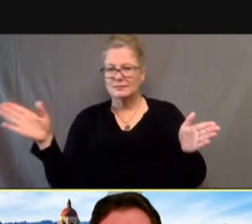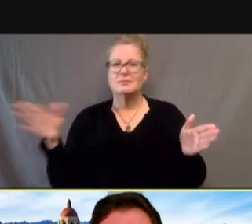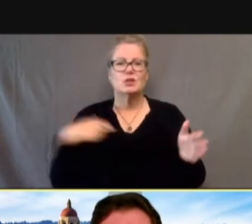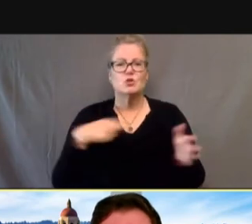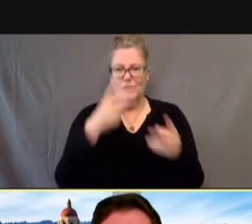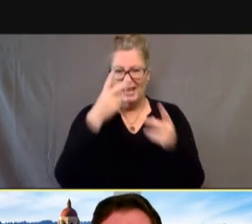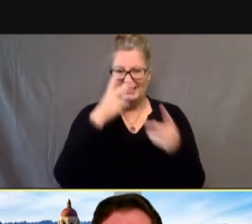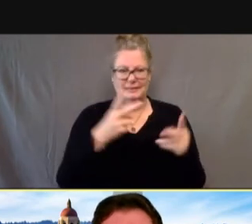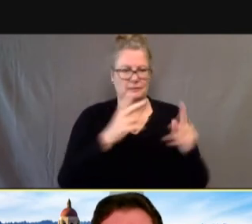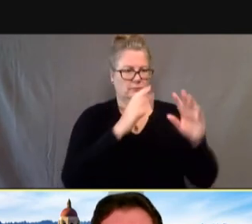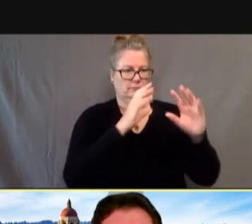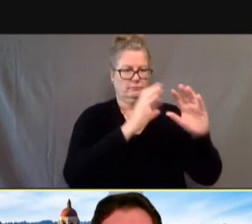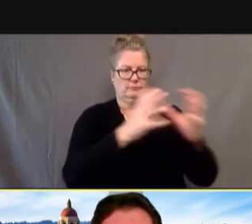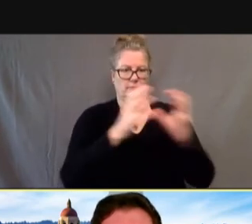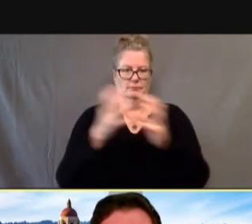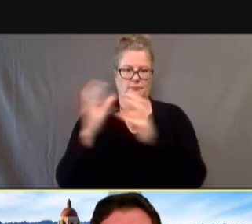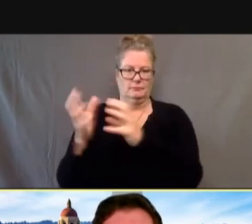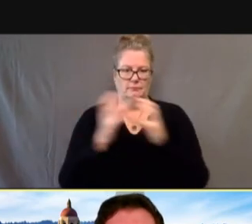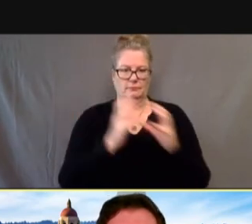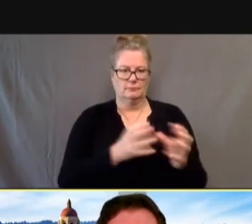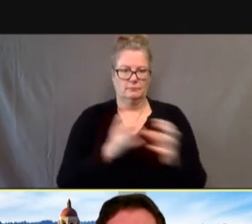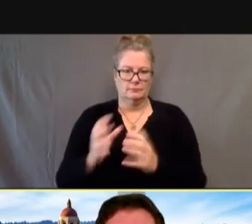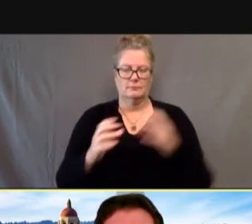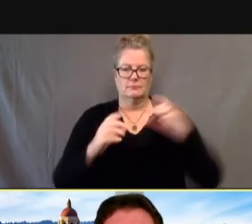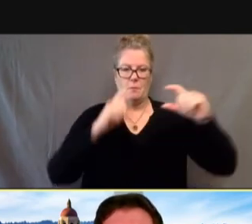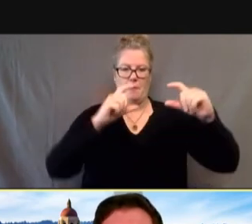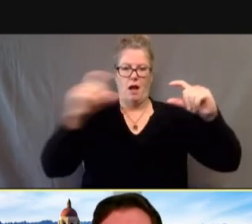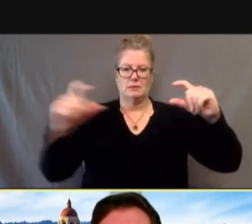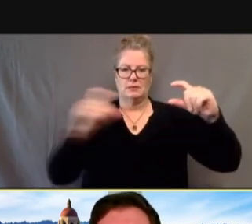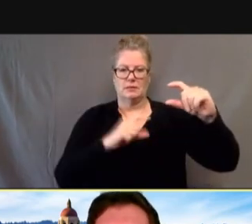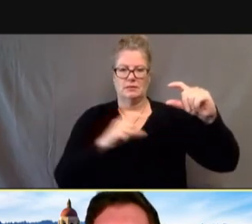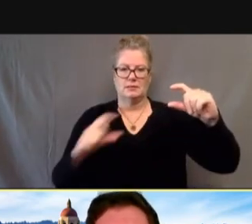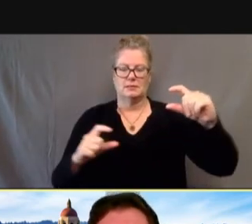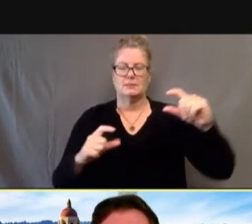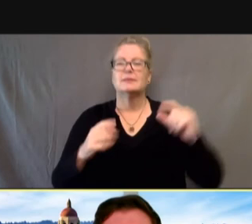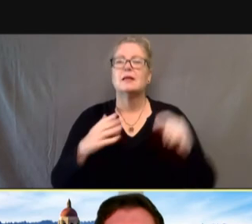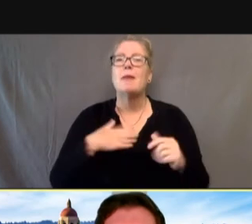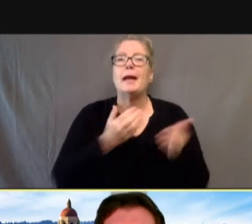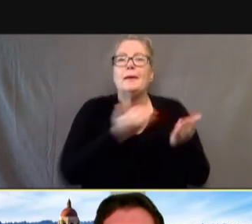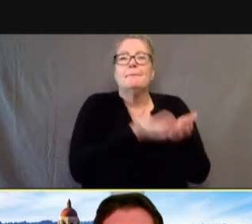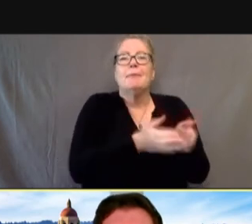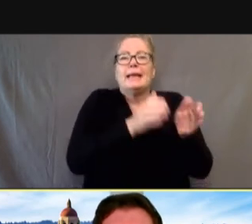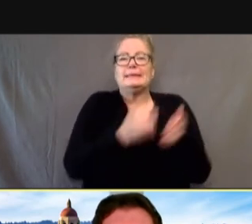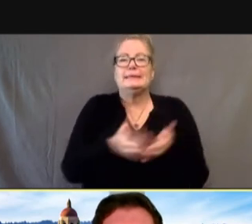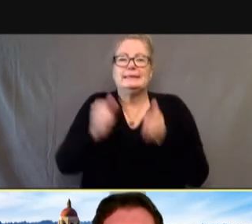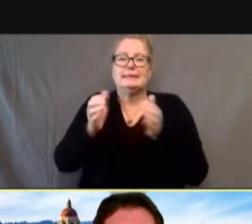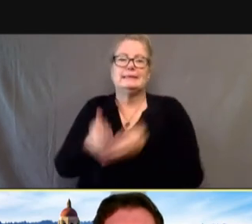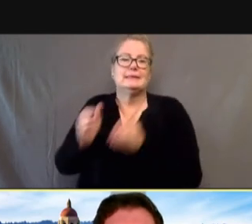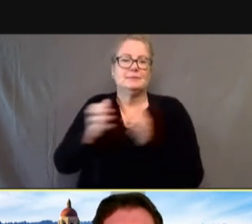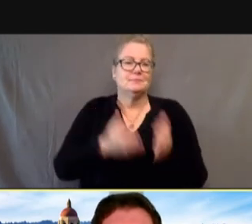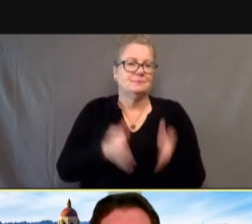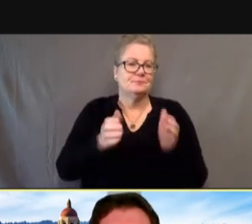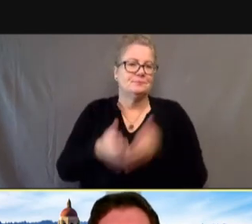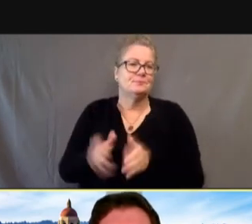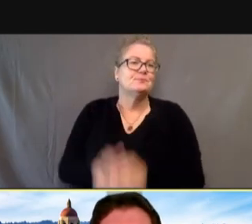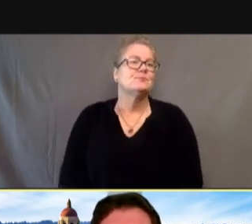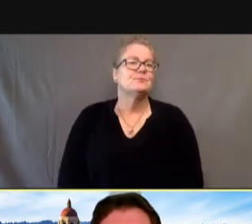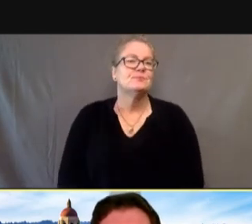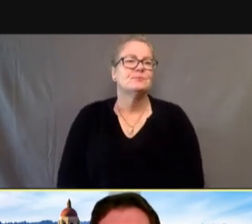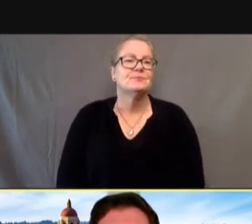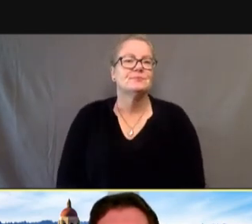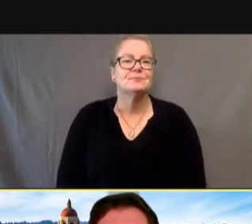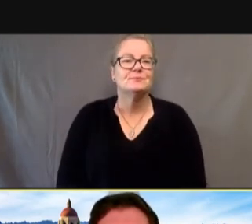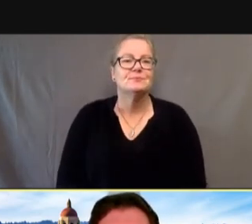the boxes here. These are what I call my buckets. And we have